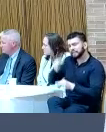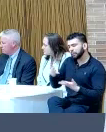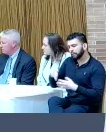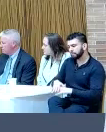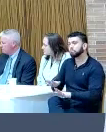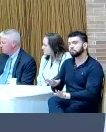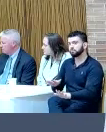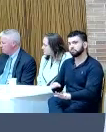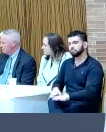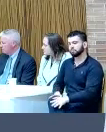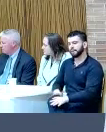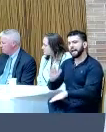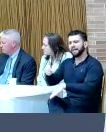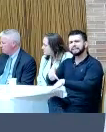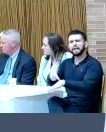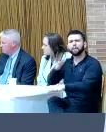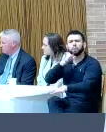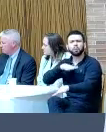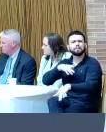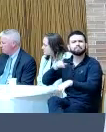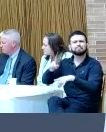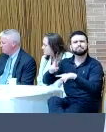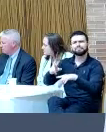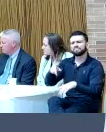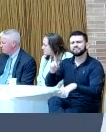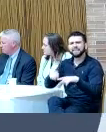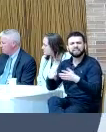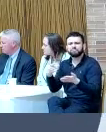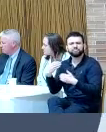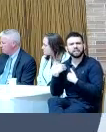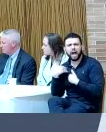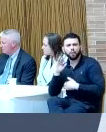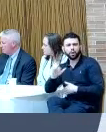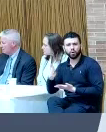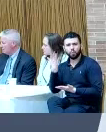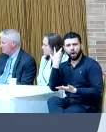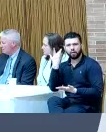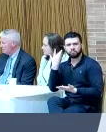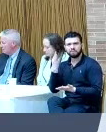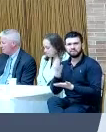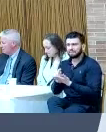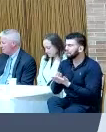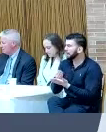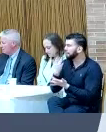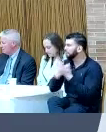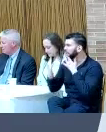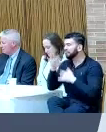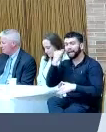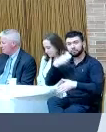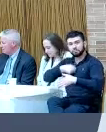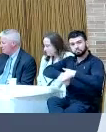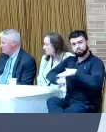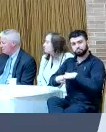always you know she wasn't reliable Financial Source because she could have a child she could stop